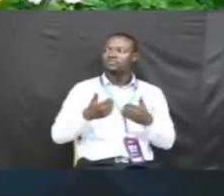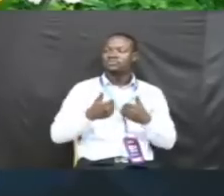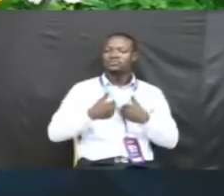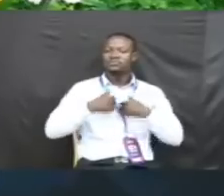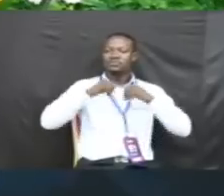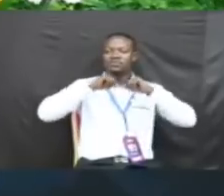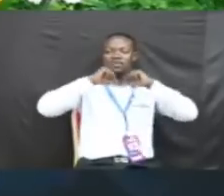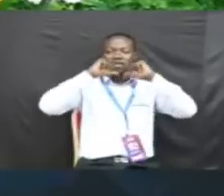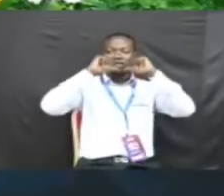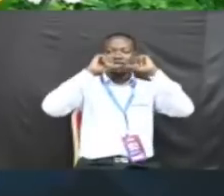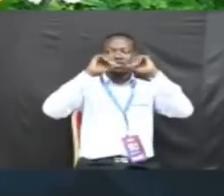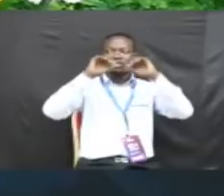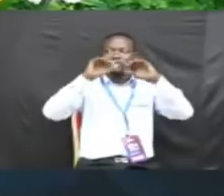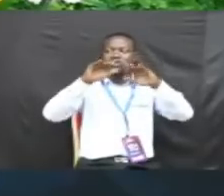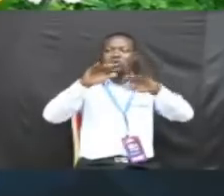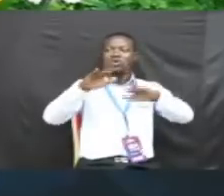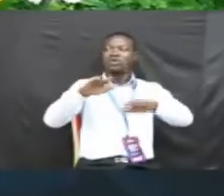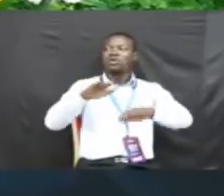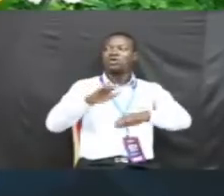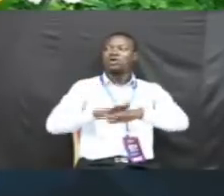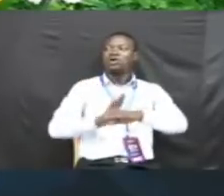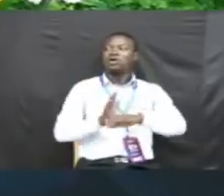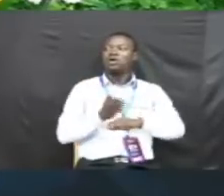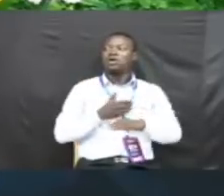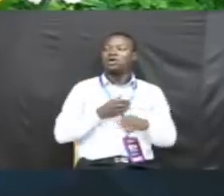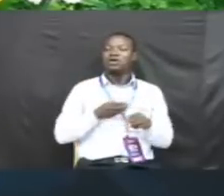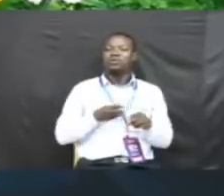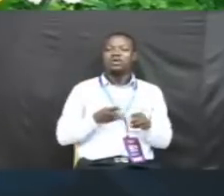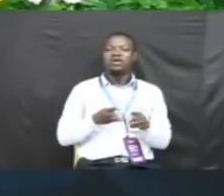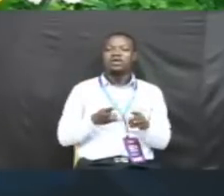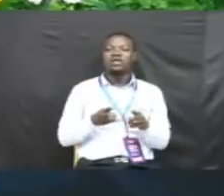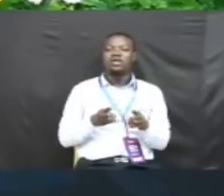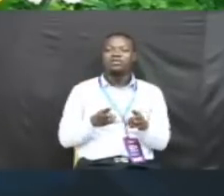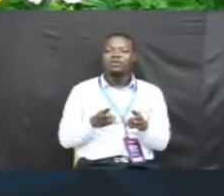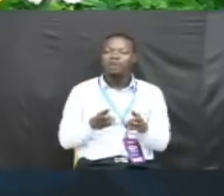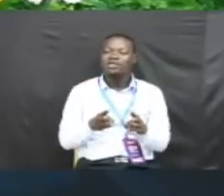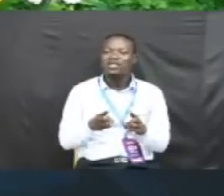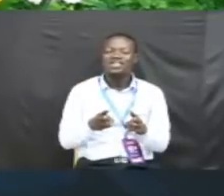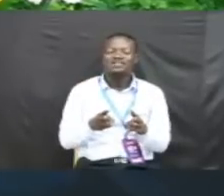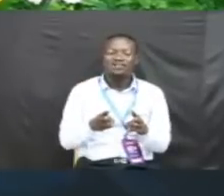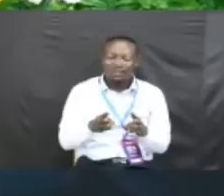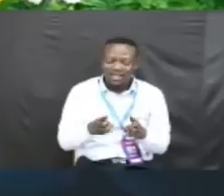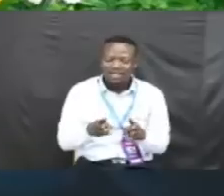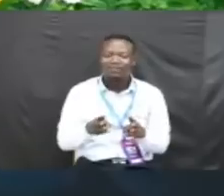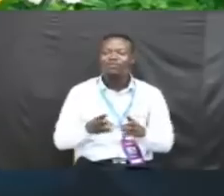bless I want the way